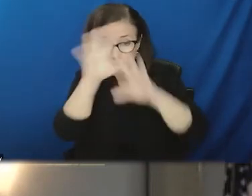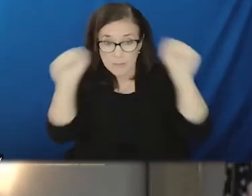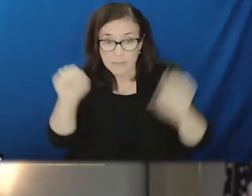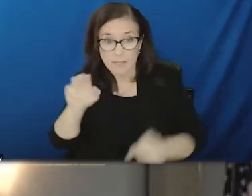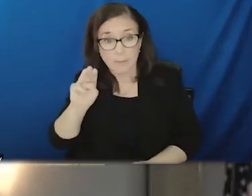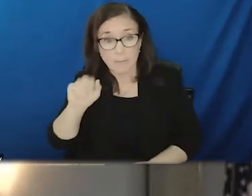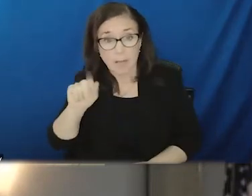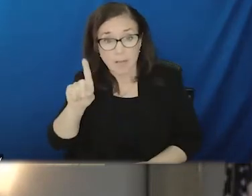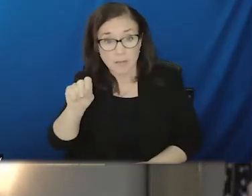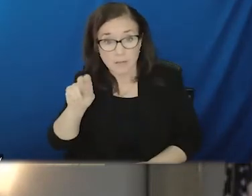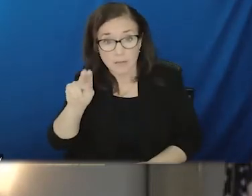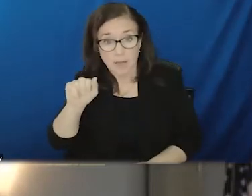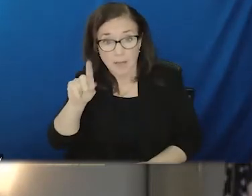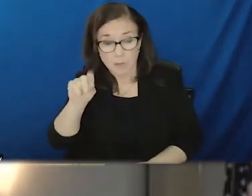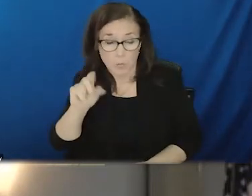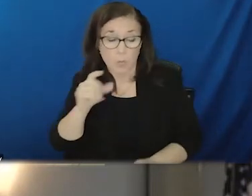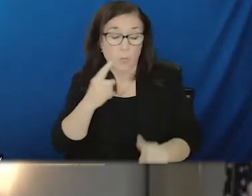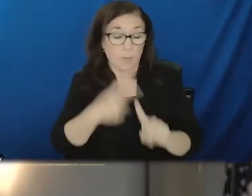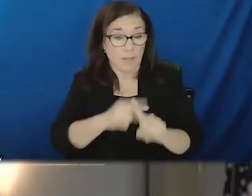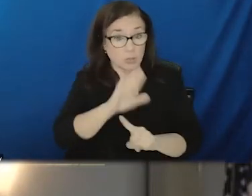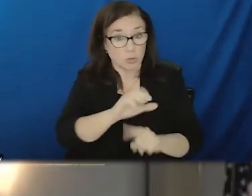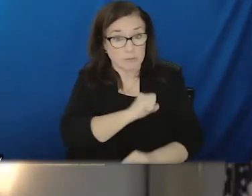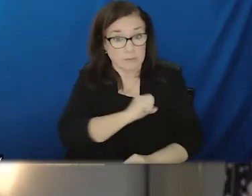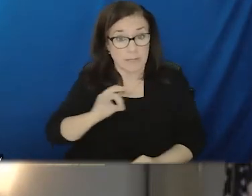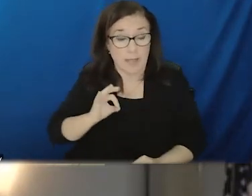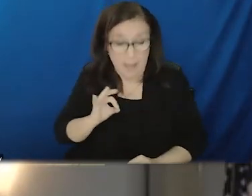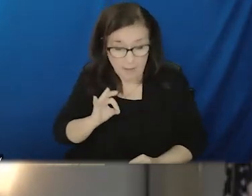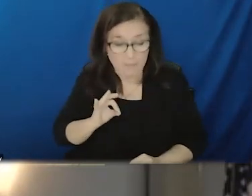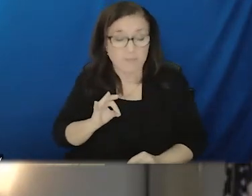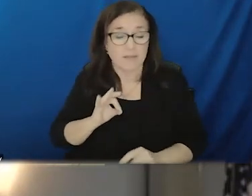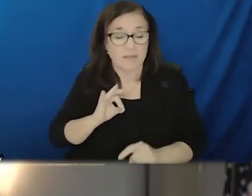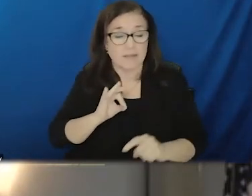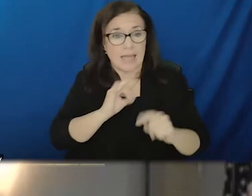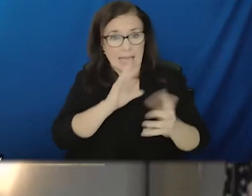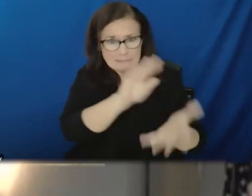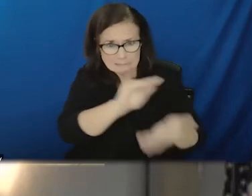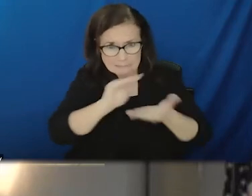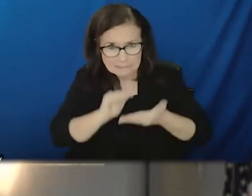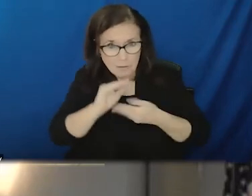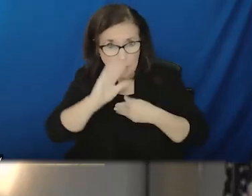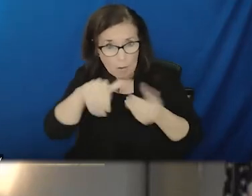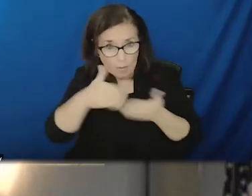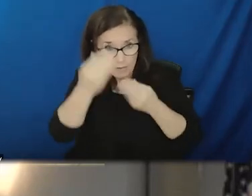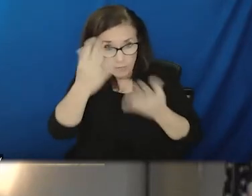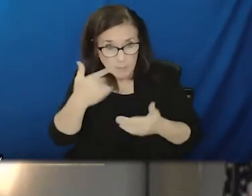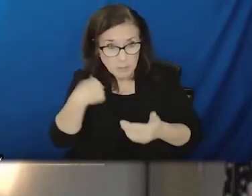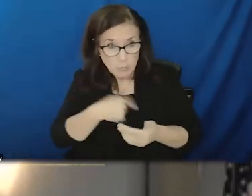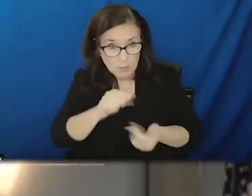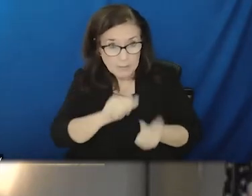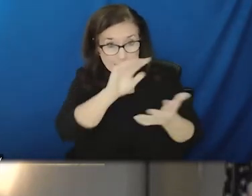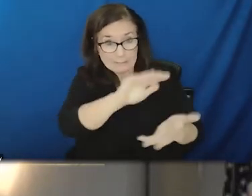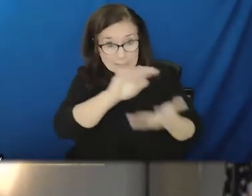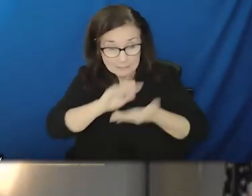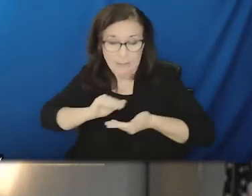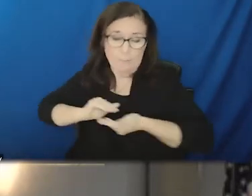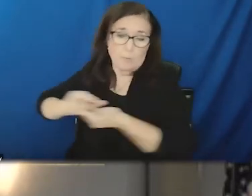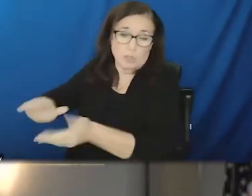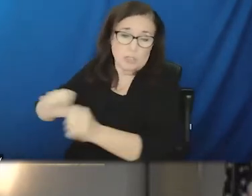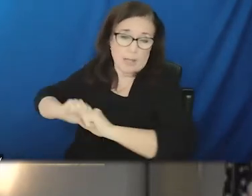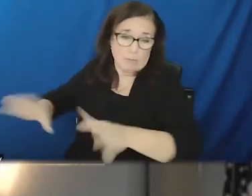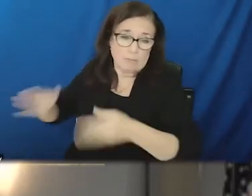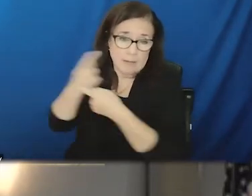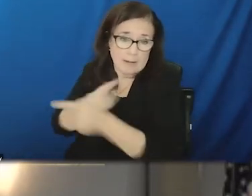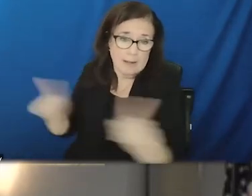need and very efficiently pushing that out there in terms of advertising and announcing the vacancy.